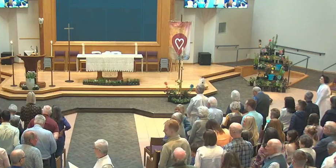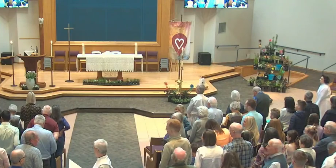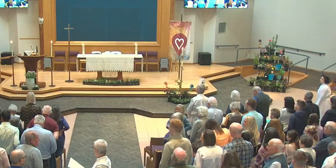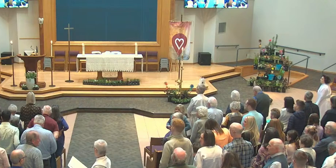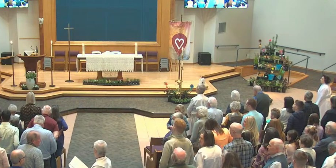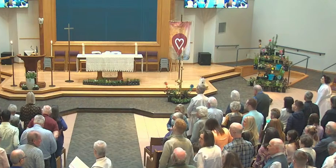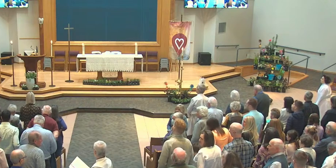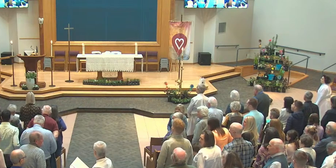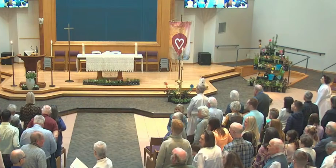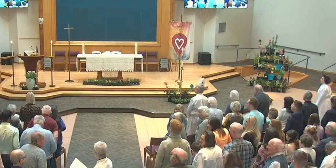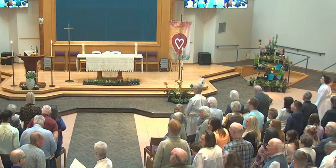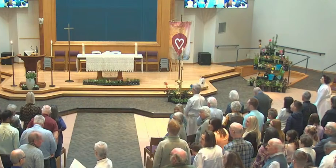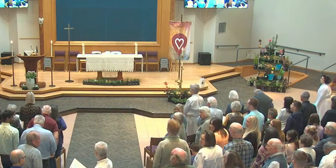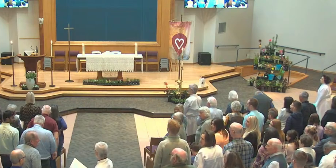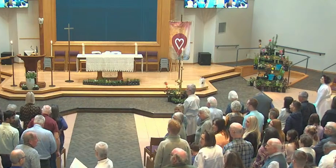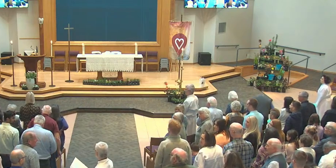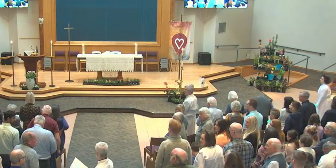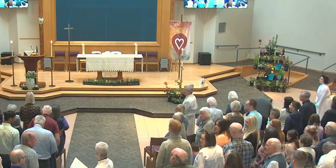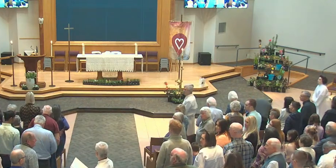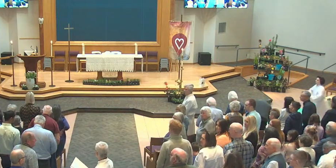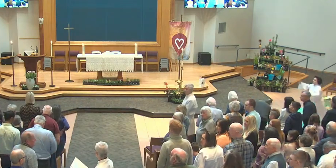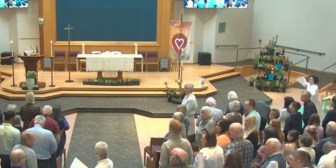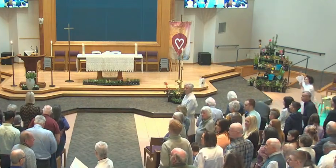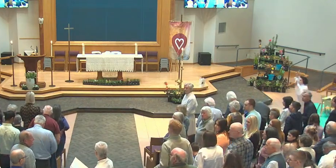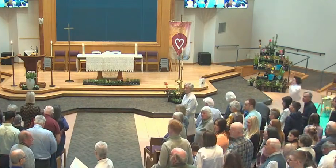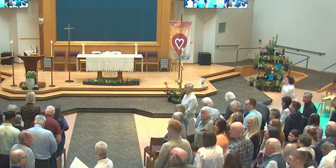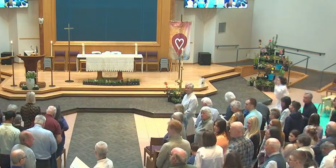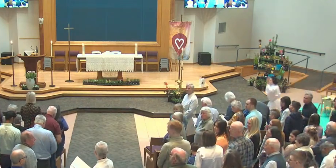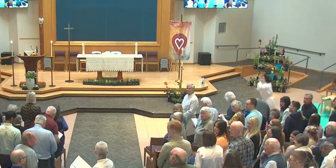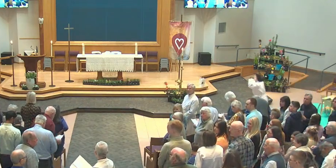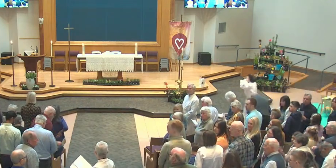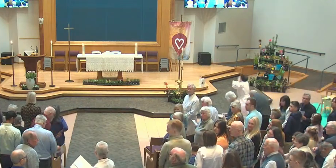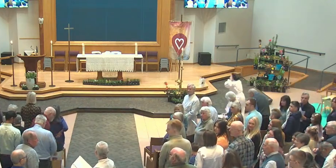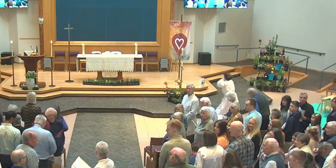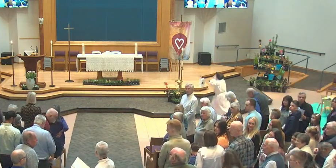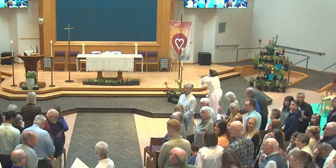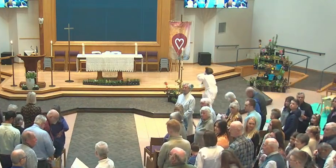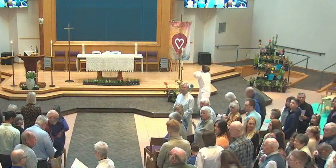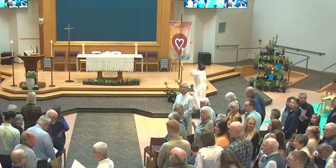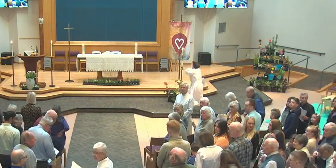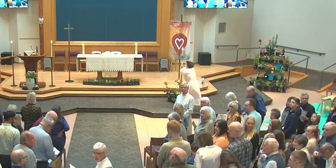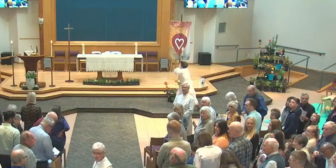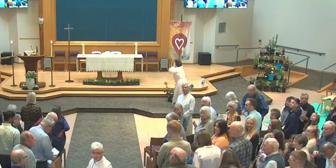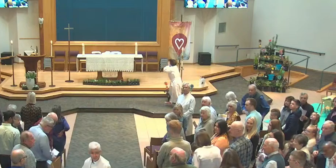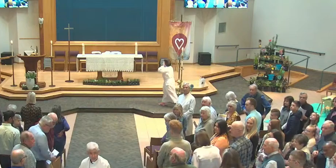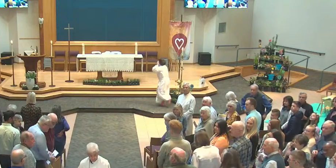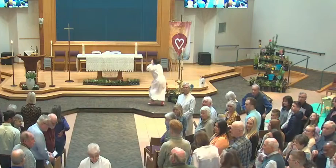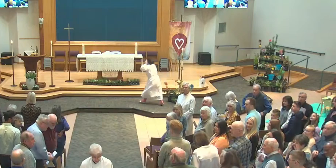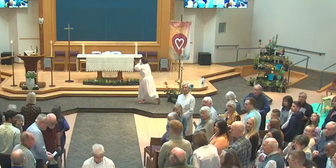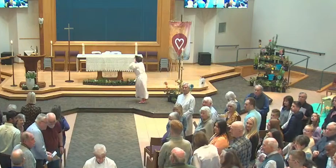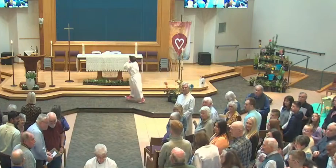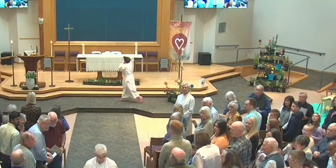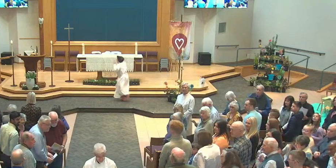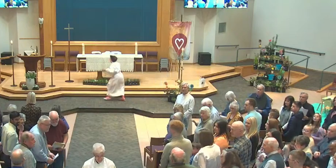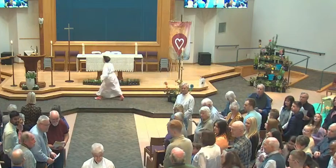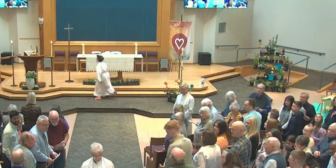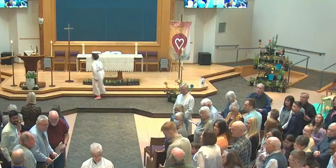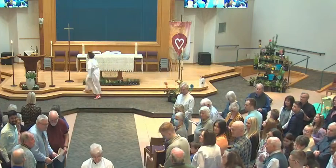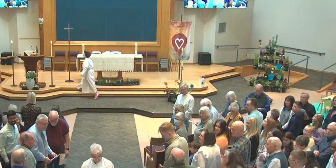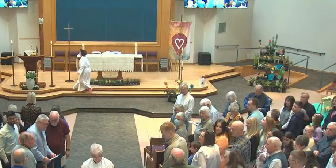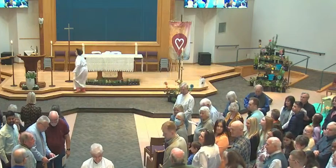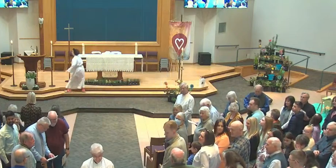invite you to join me with the gospel. I'm in the center of the sanctuary. Don't think that I left. I'm still